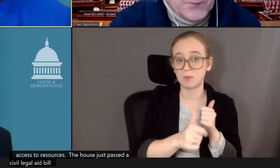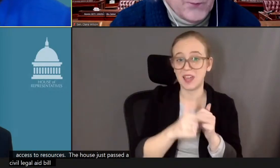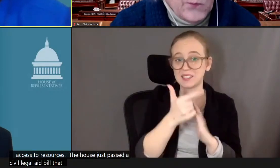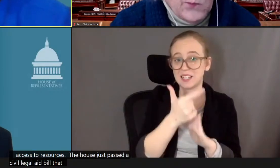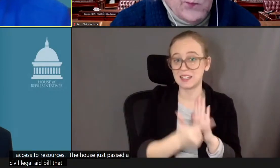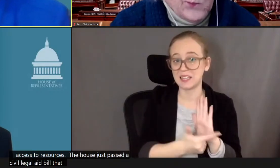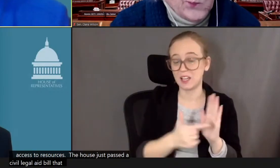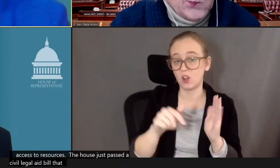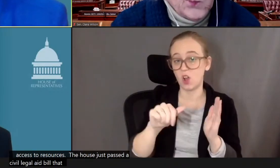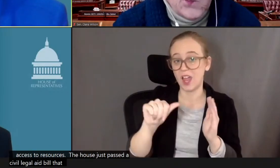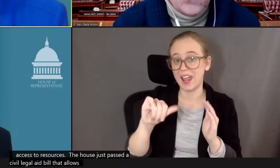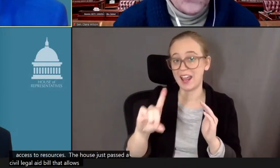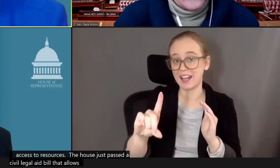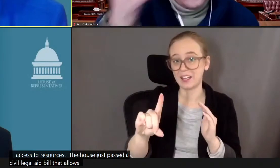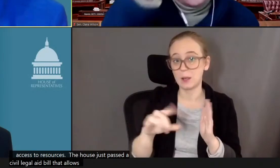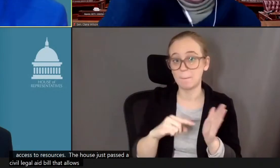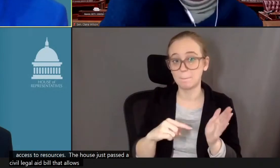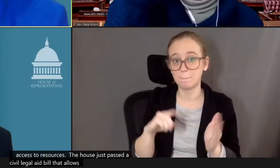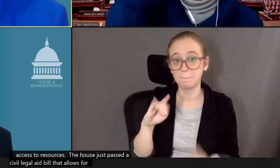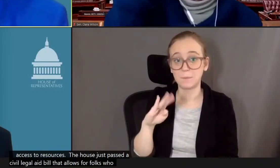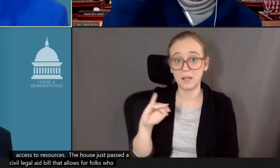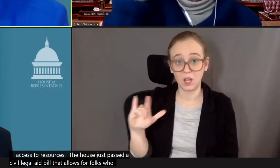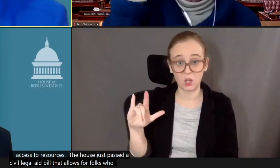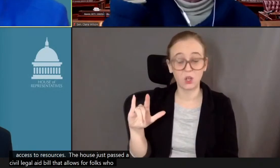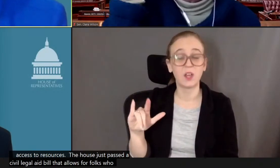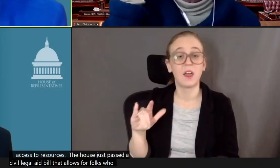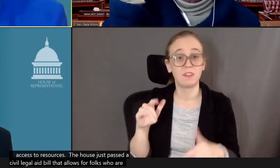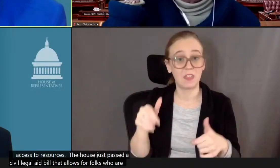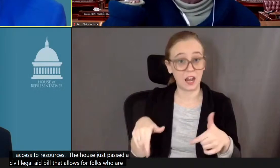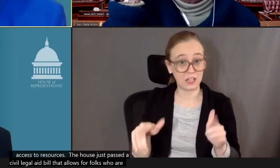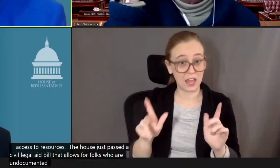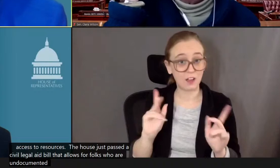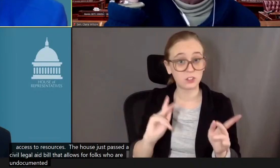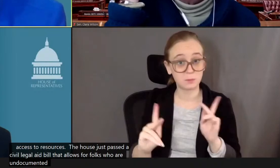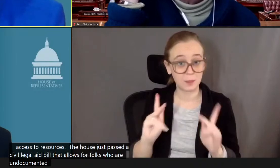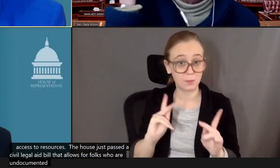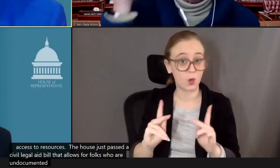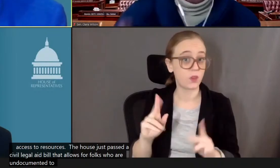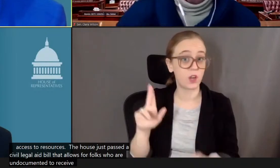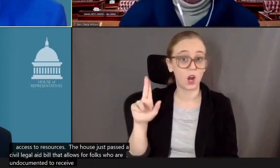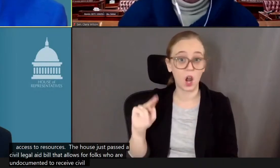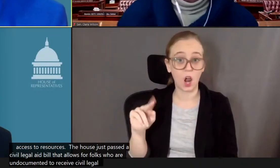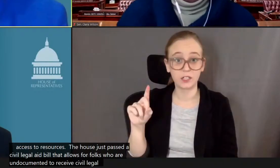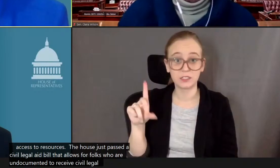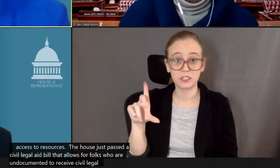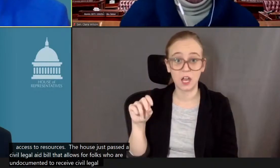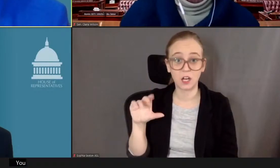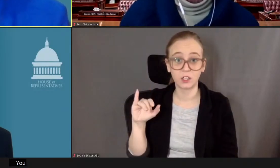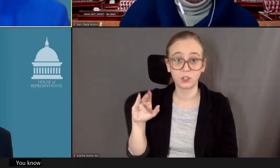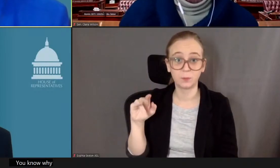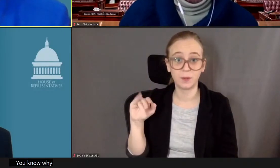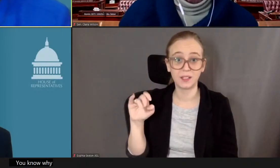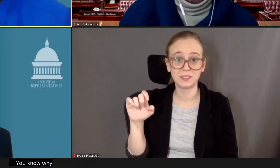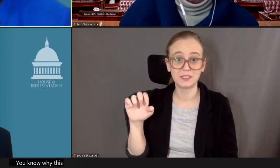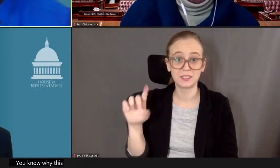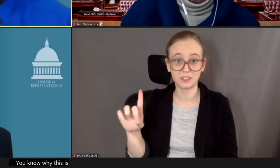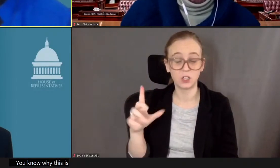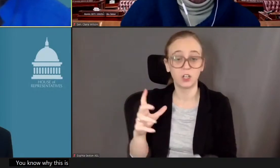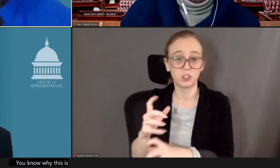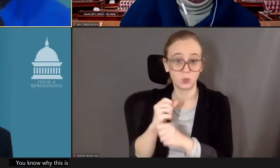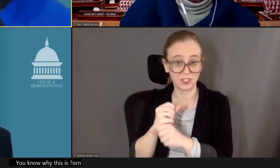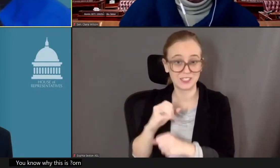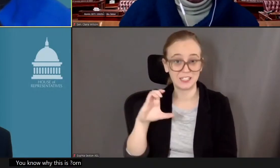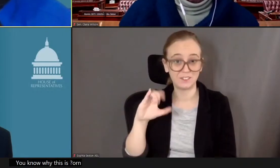for folks who are undocumented to receive civil legal services. And you know why this is important? Folks who